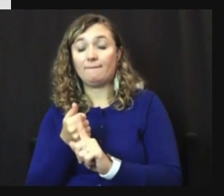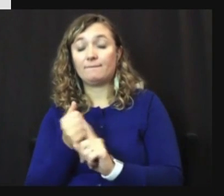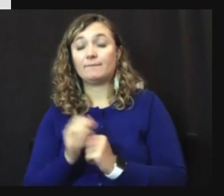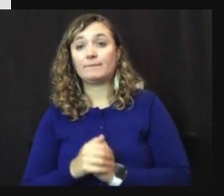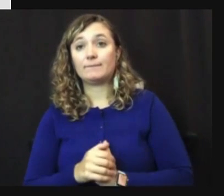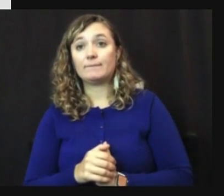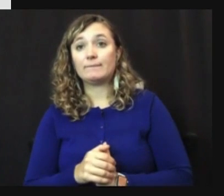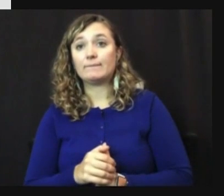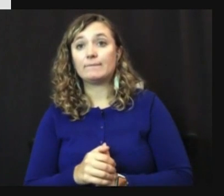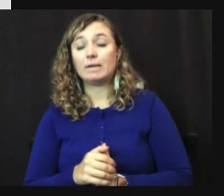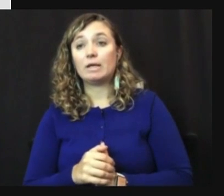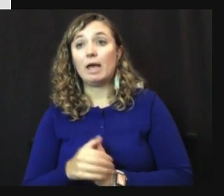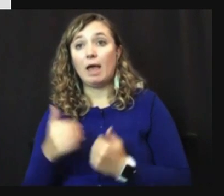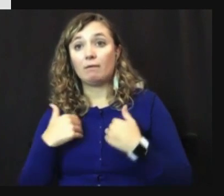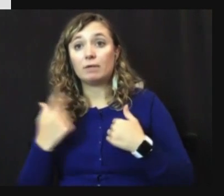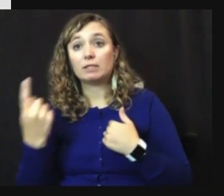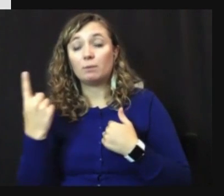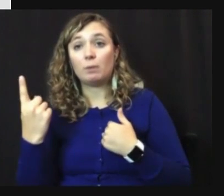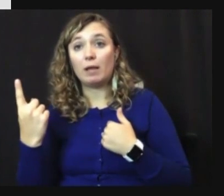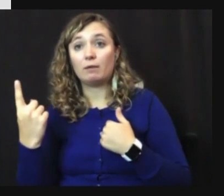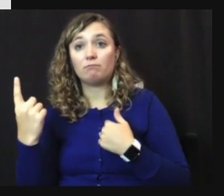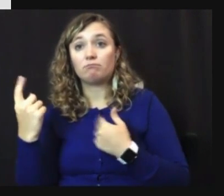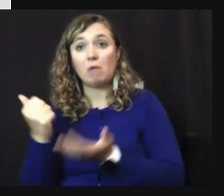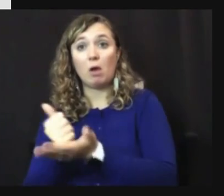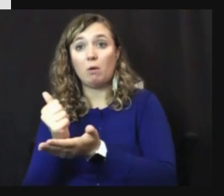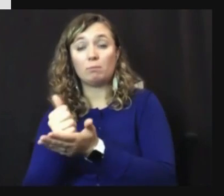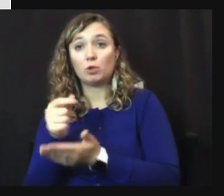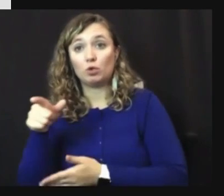having somebody that can help you plan.